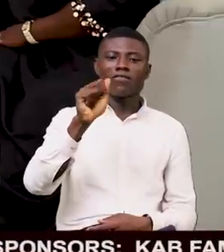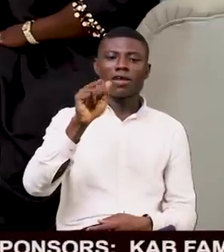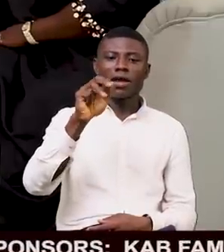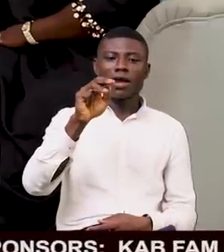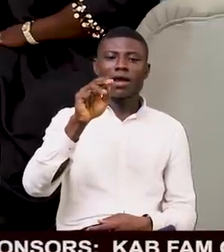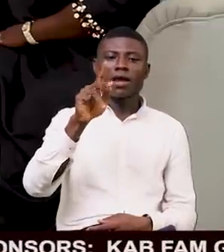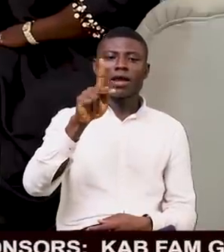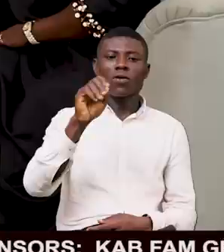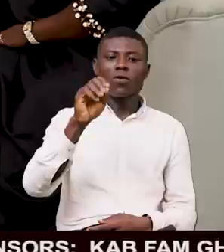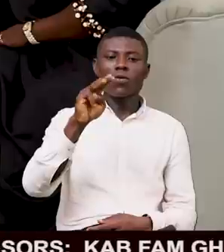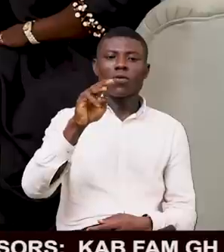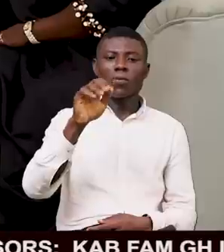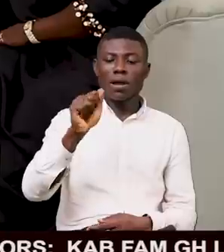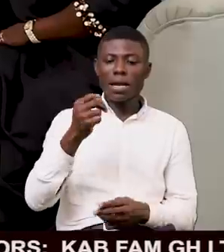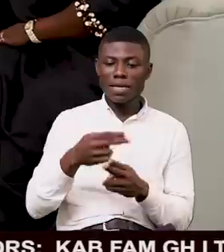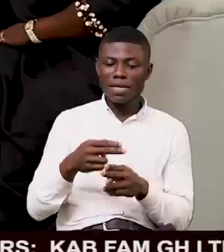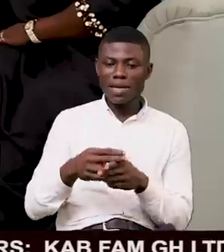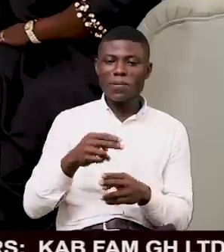to be, Madame?